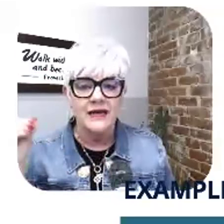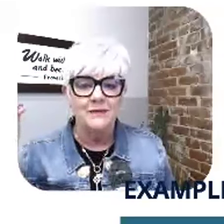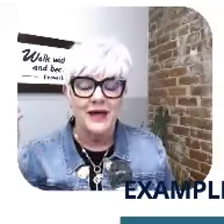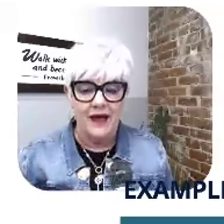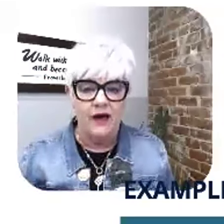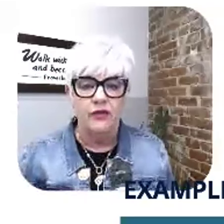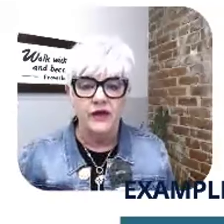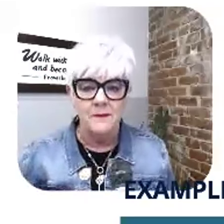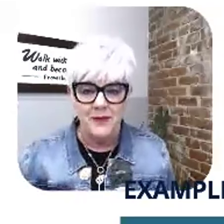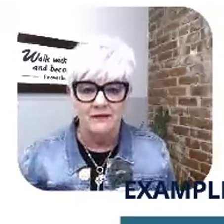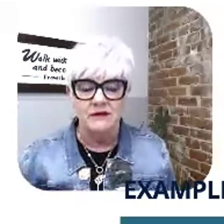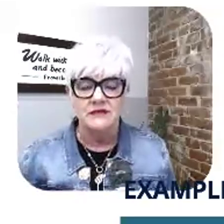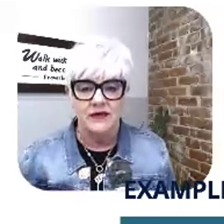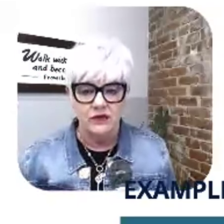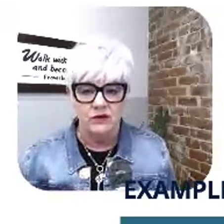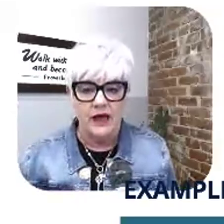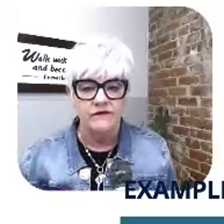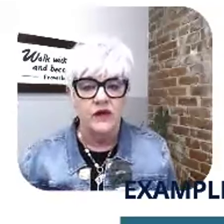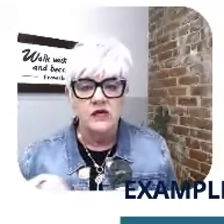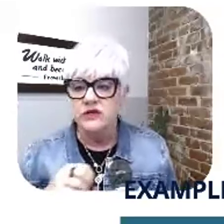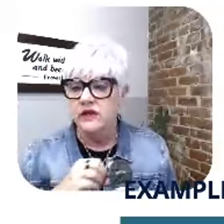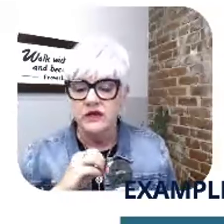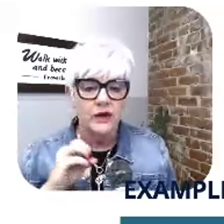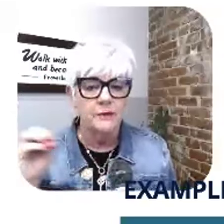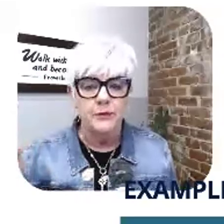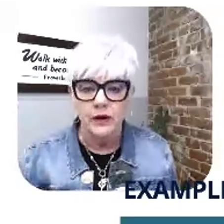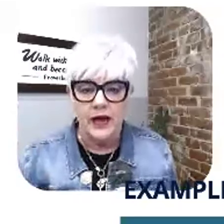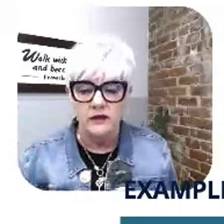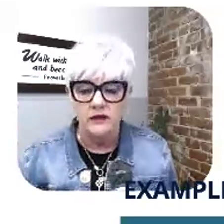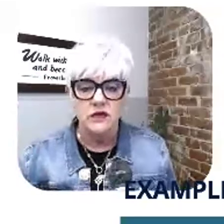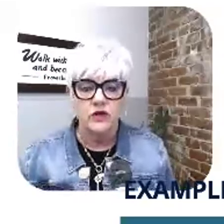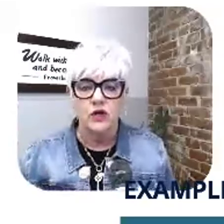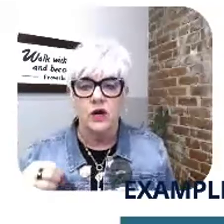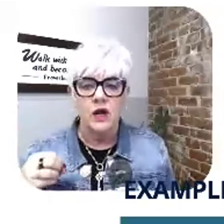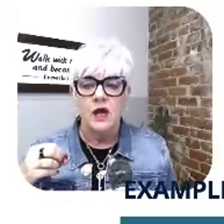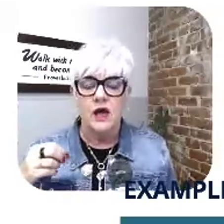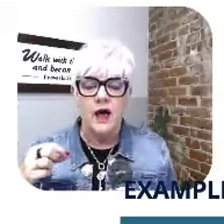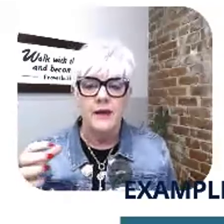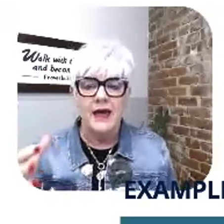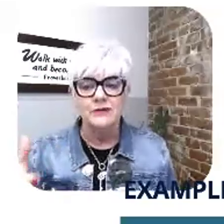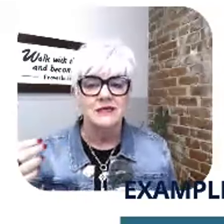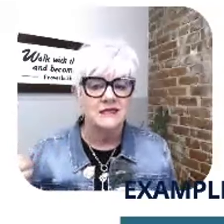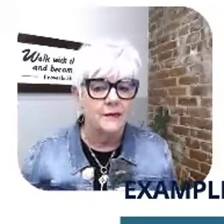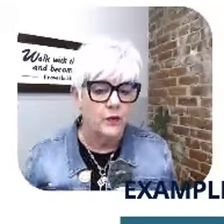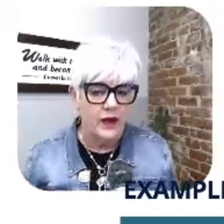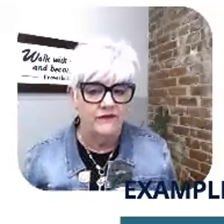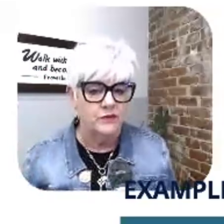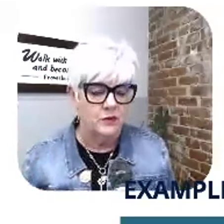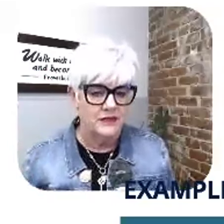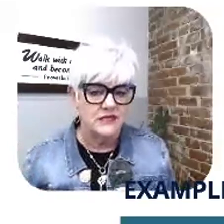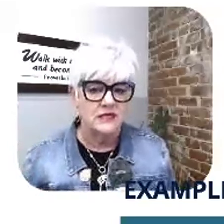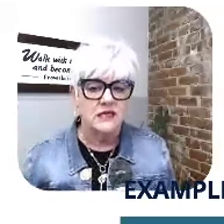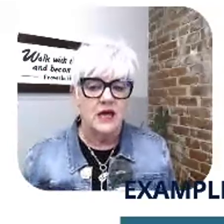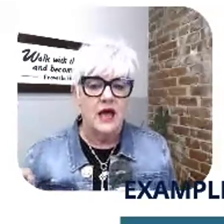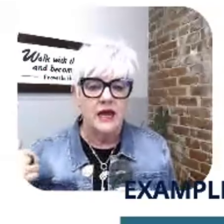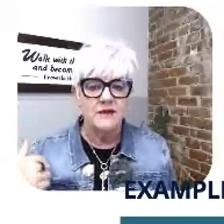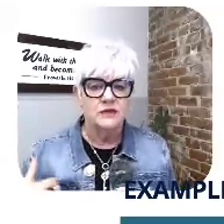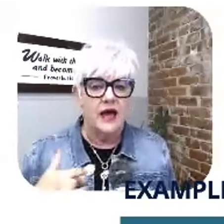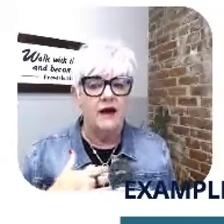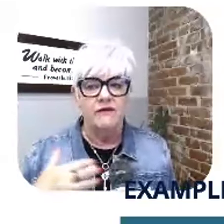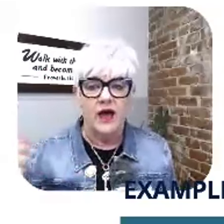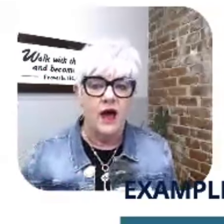on keeping a healthy balance in their life so they don't hit burnout, so that you're able to step away from your business